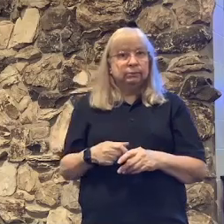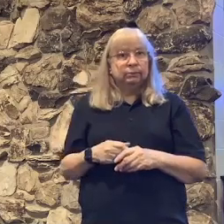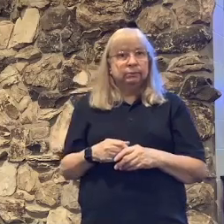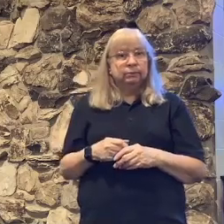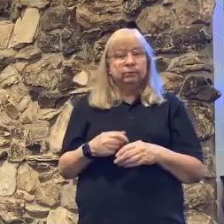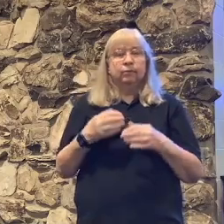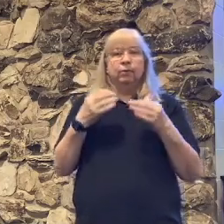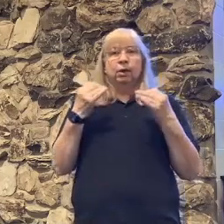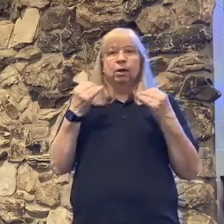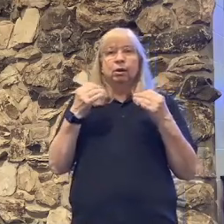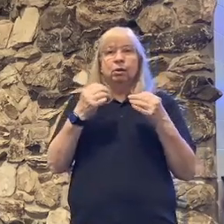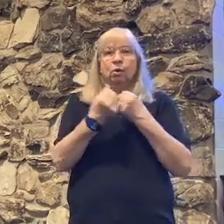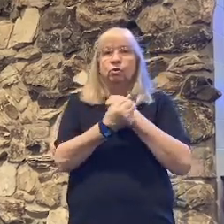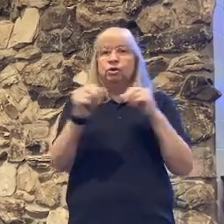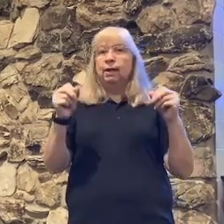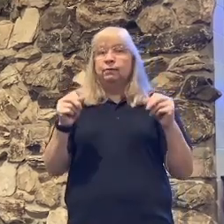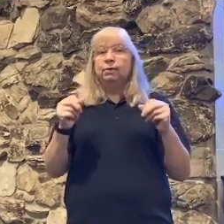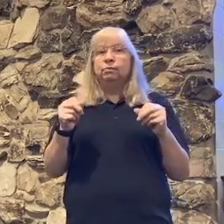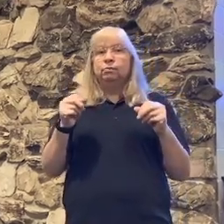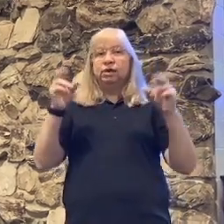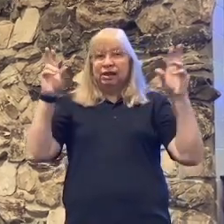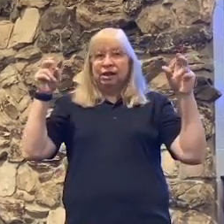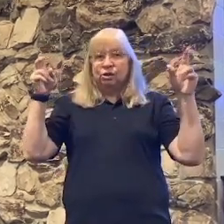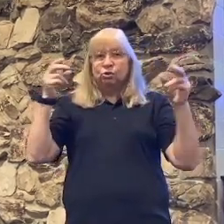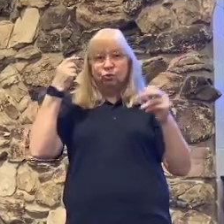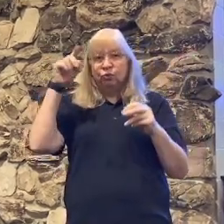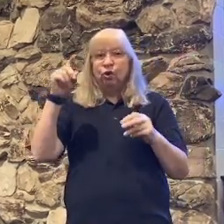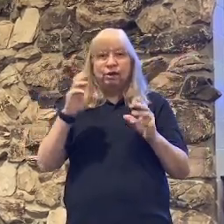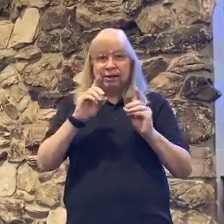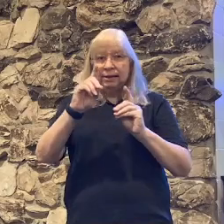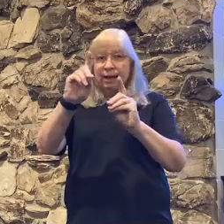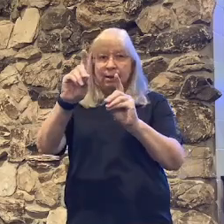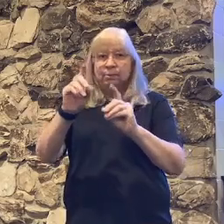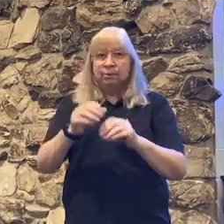So safety was an issue for them.